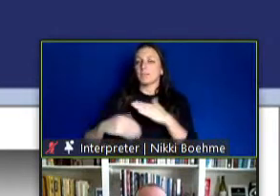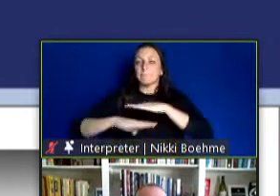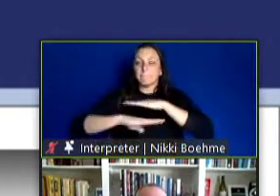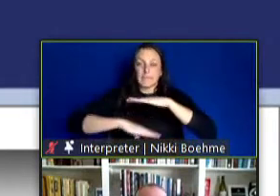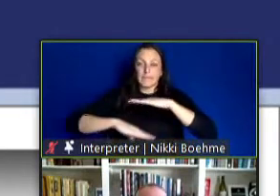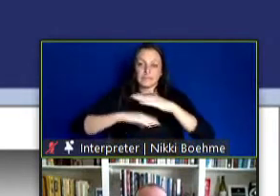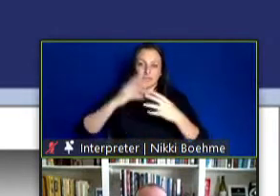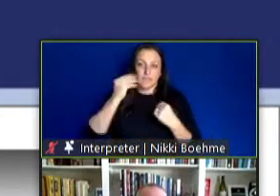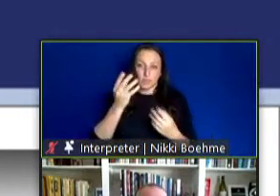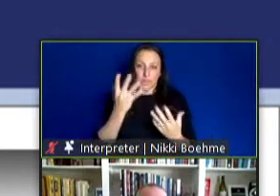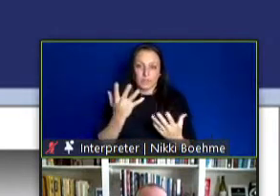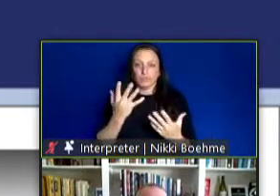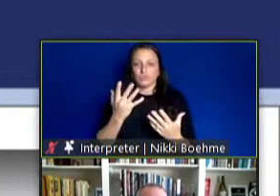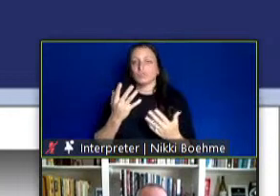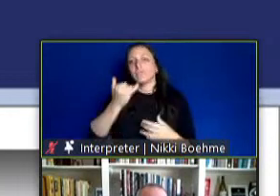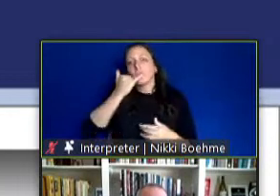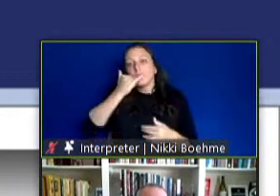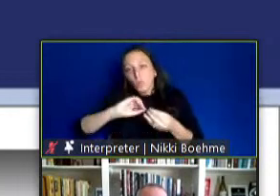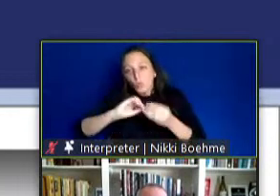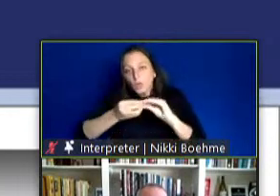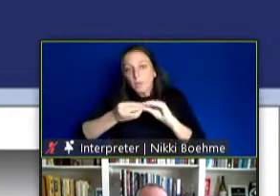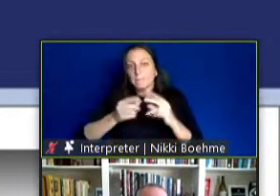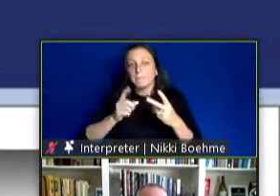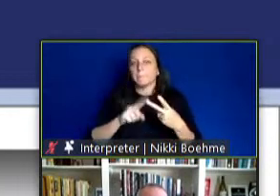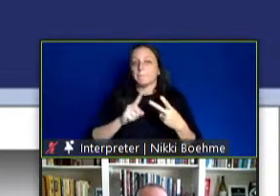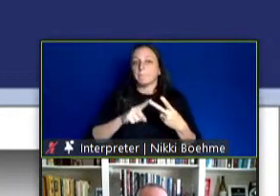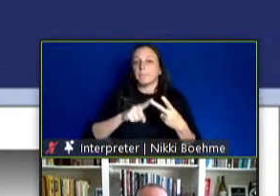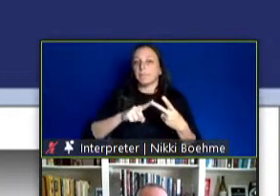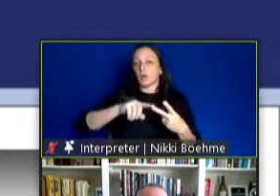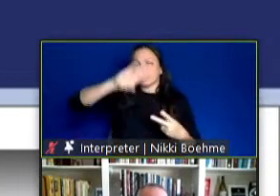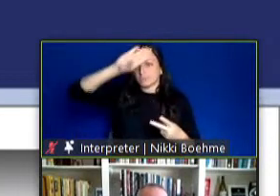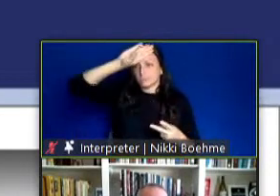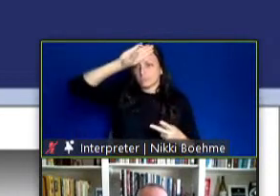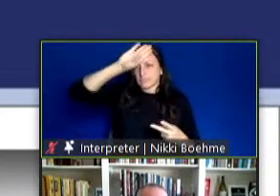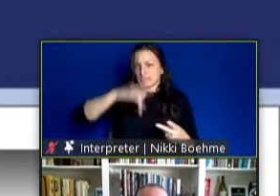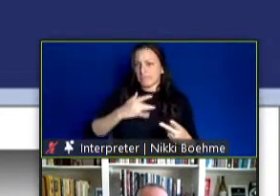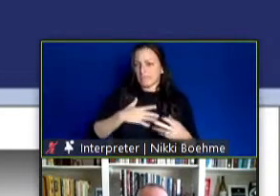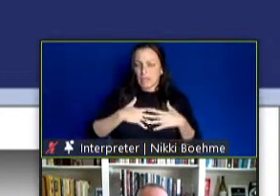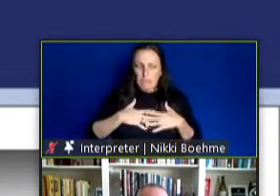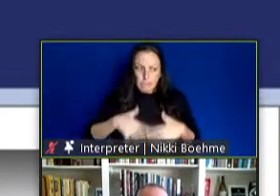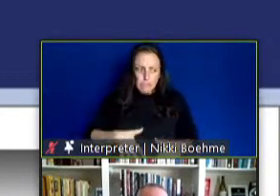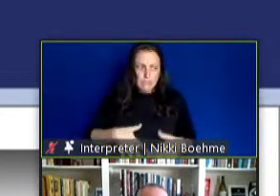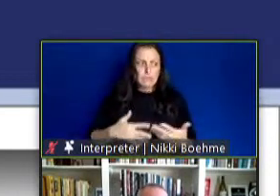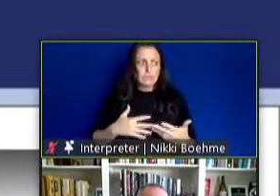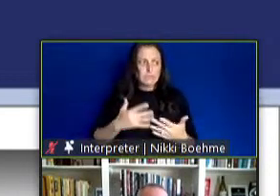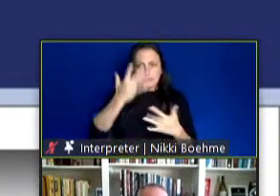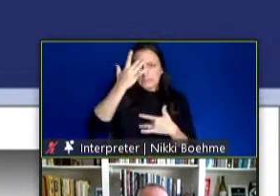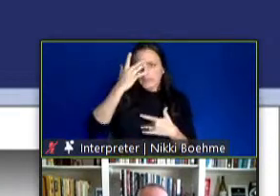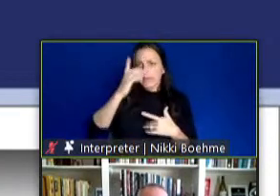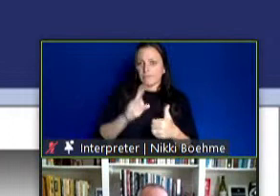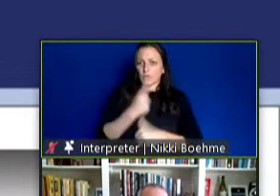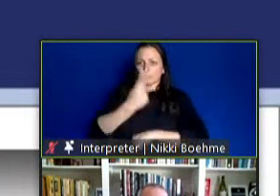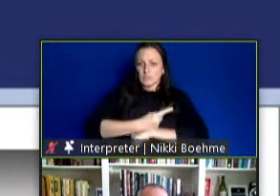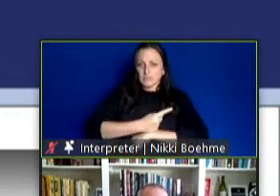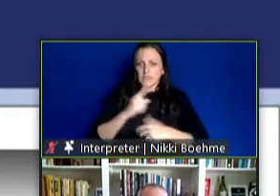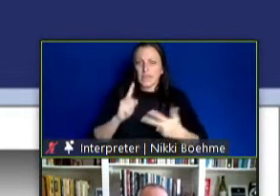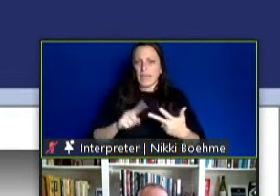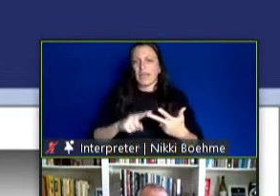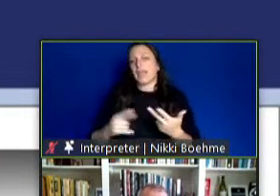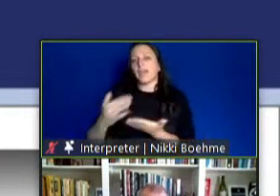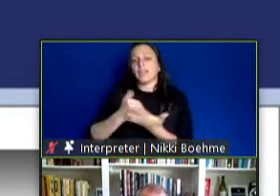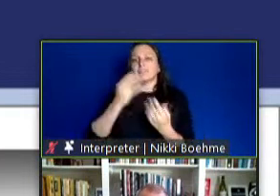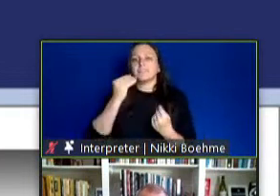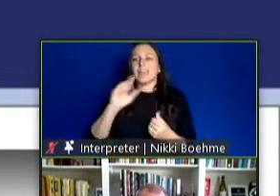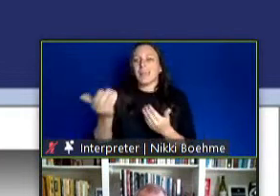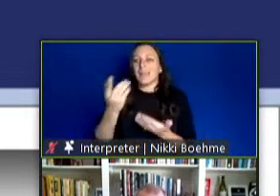users needed, which is a phone number, symptom date, test date, and we also collect test location because that's data that, again,